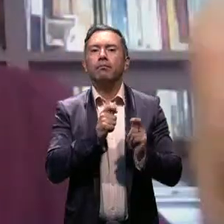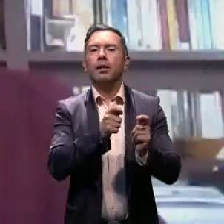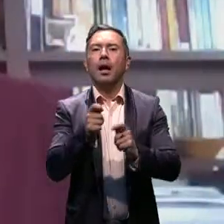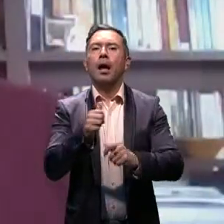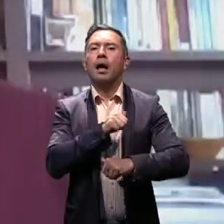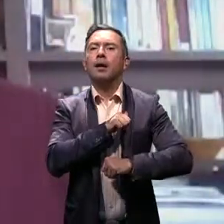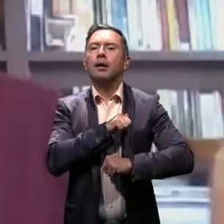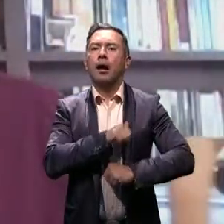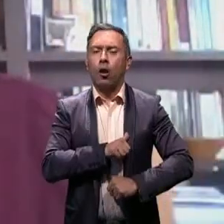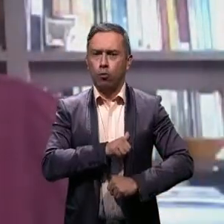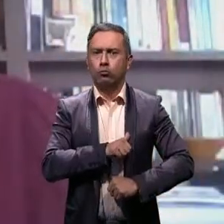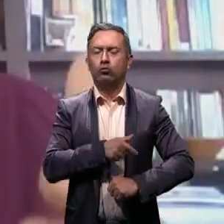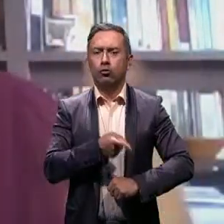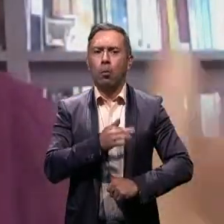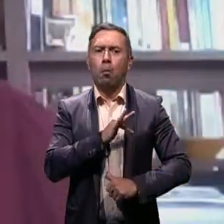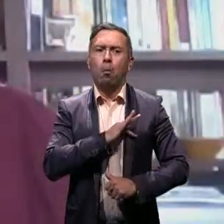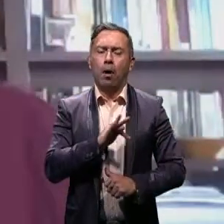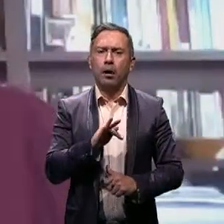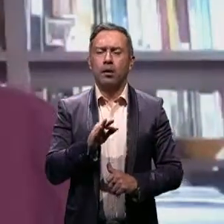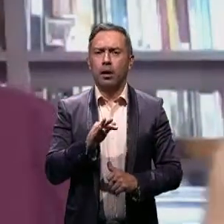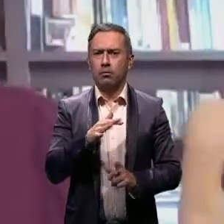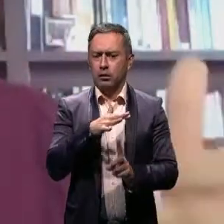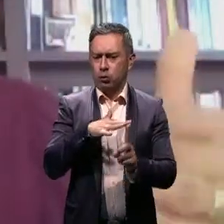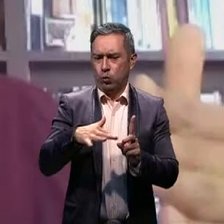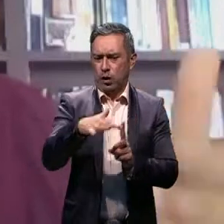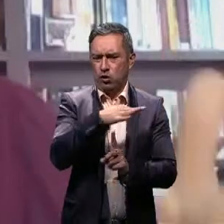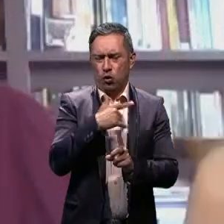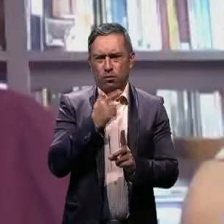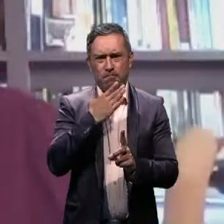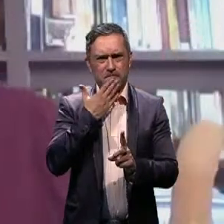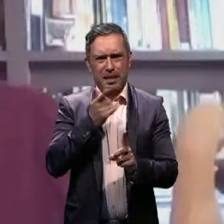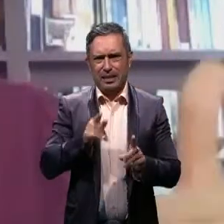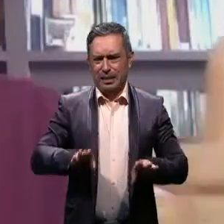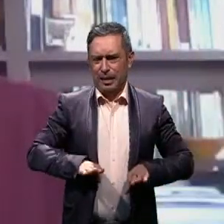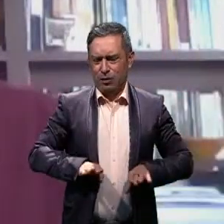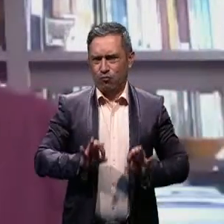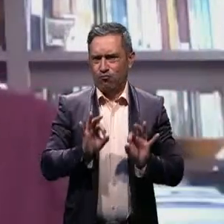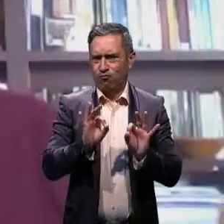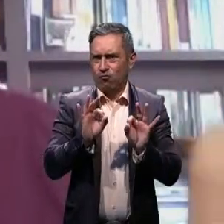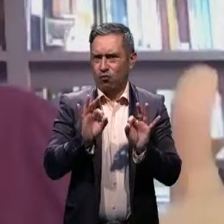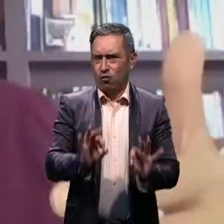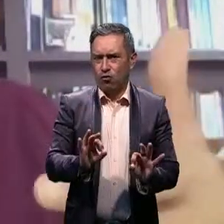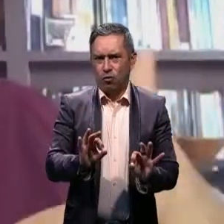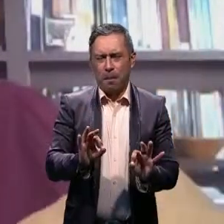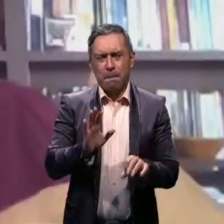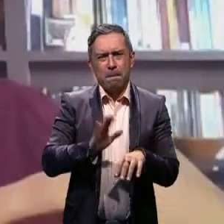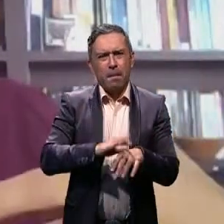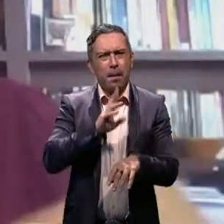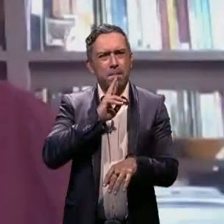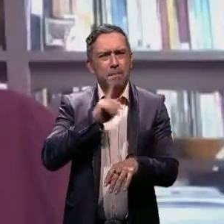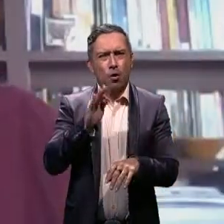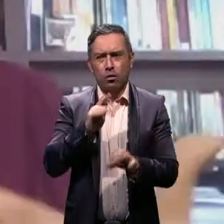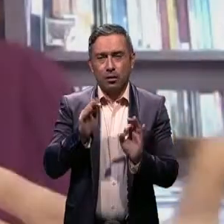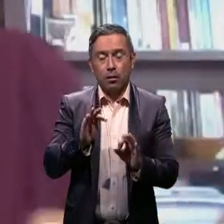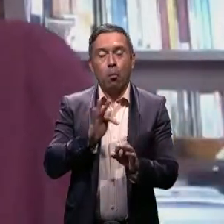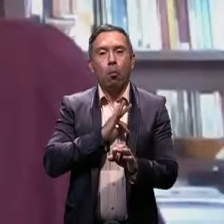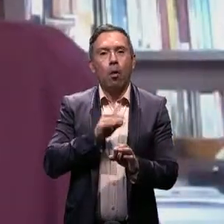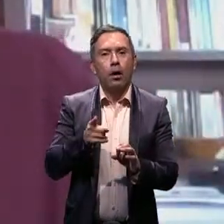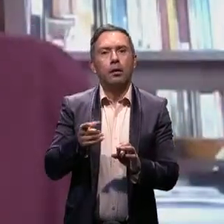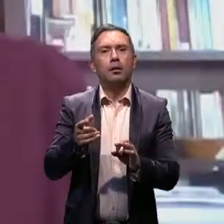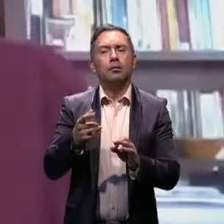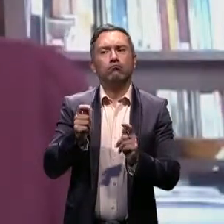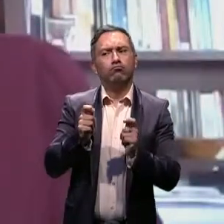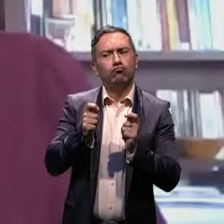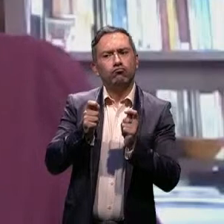be able to exert their positions and under optimal conditions, so that they can show that they are good